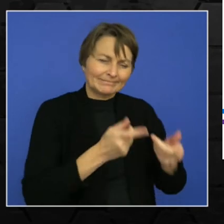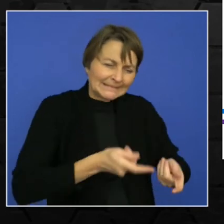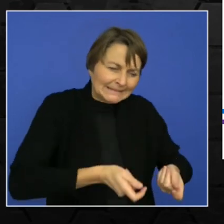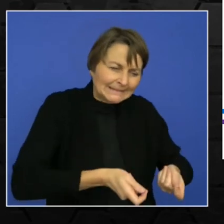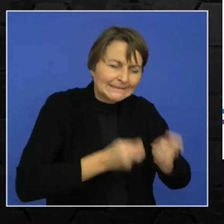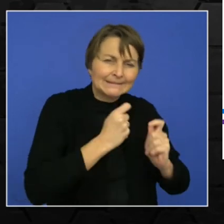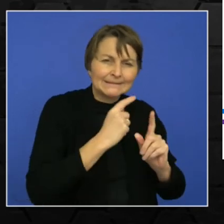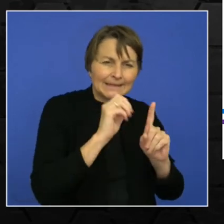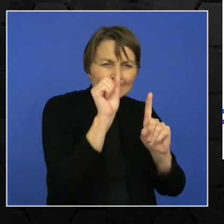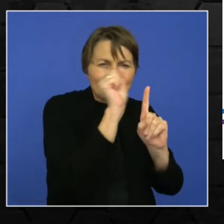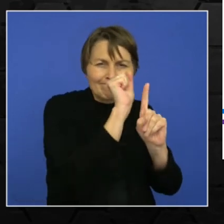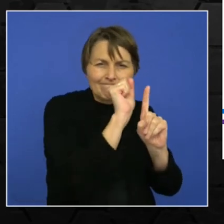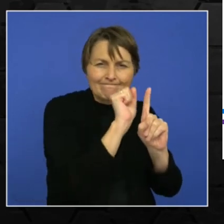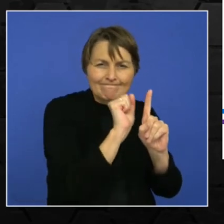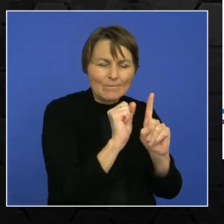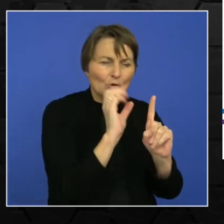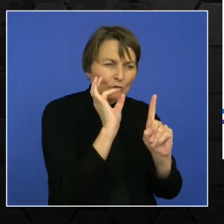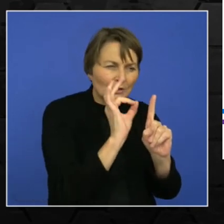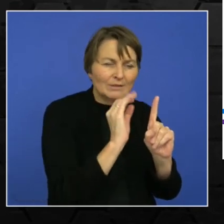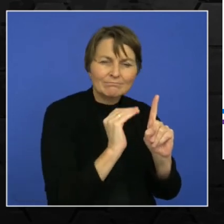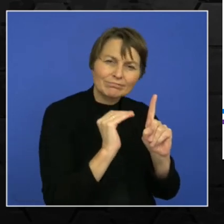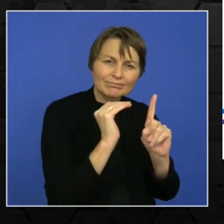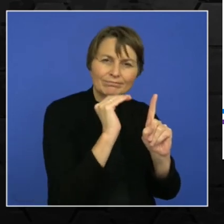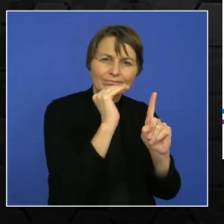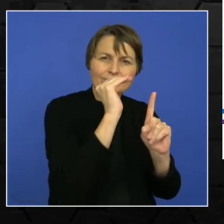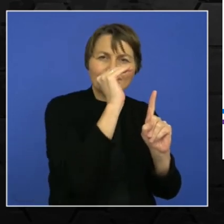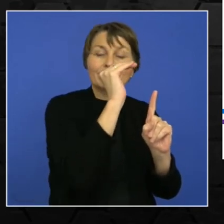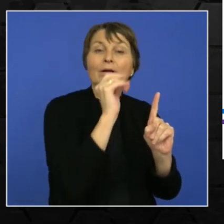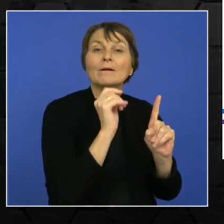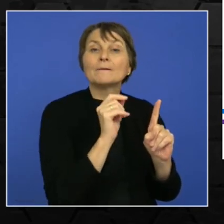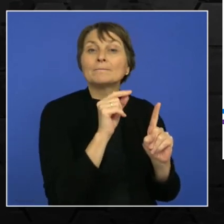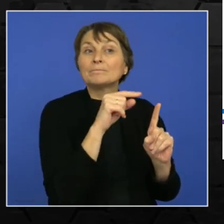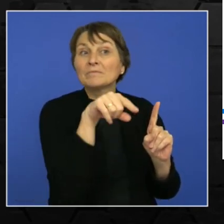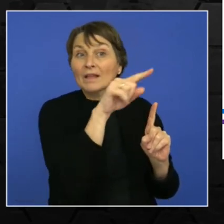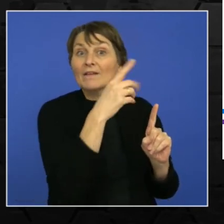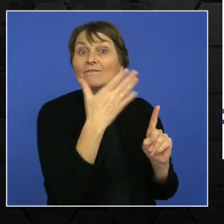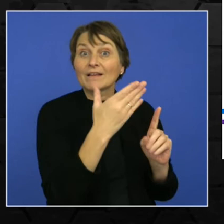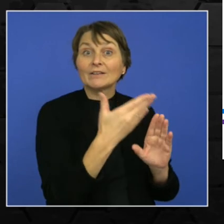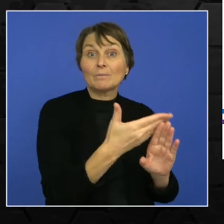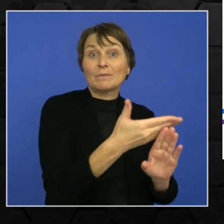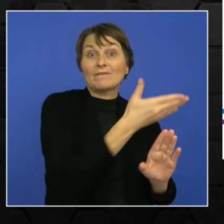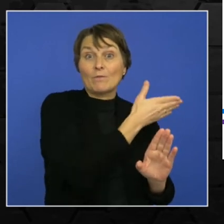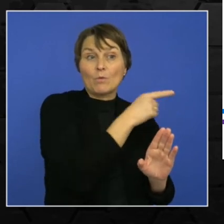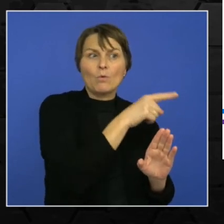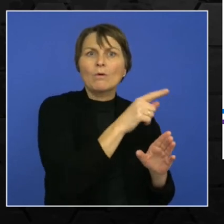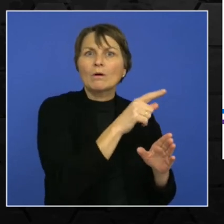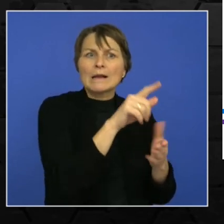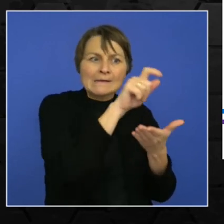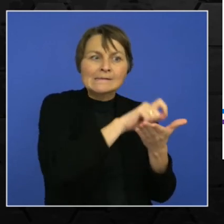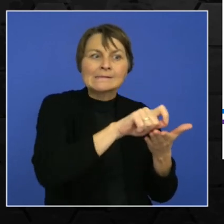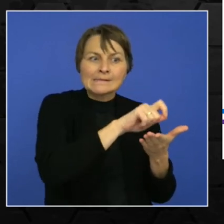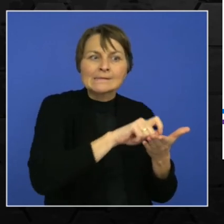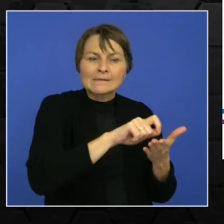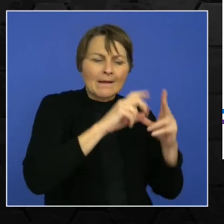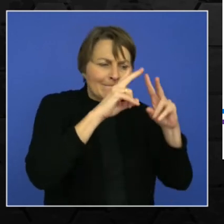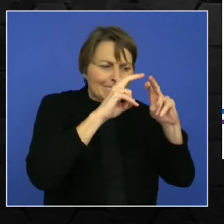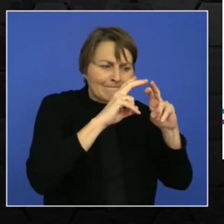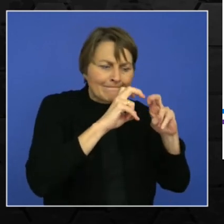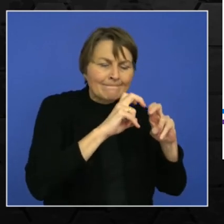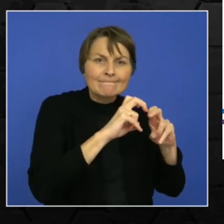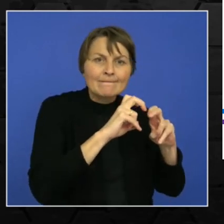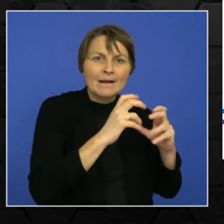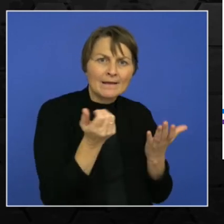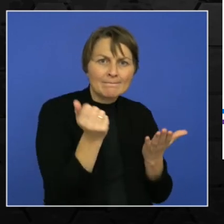you're trying to improve on the papers that were already published, and you're trying to come up with a better solution.